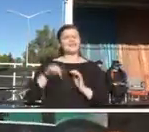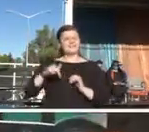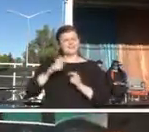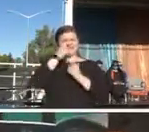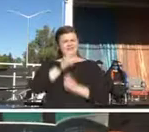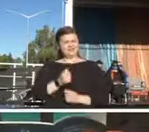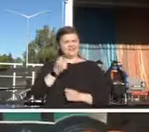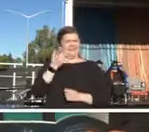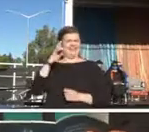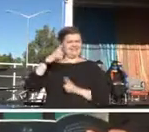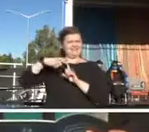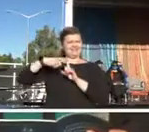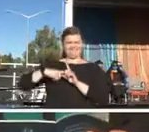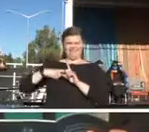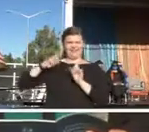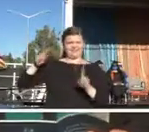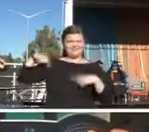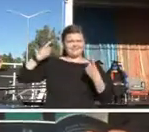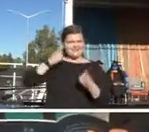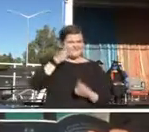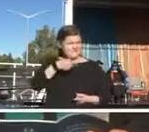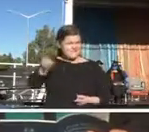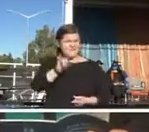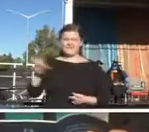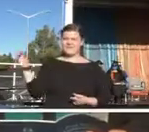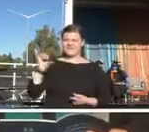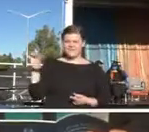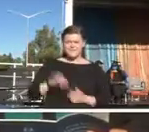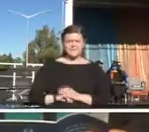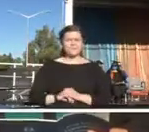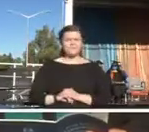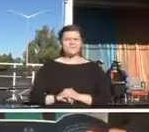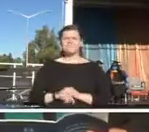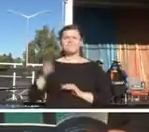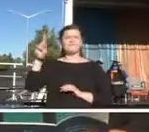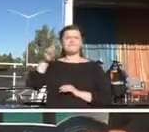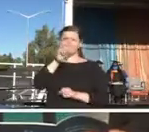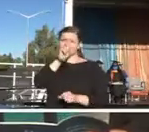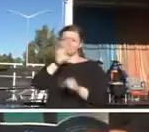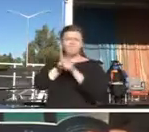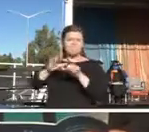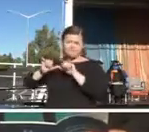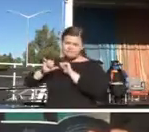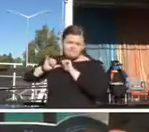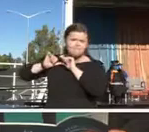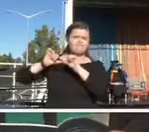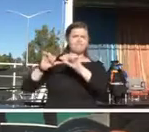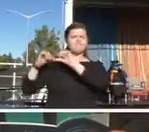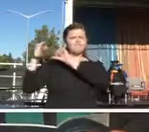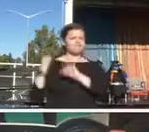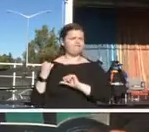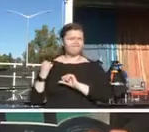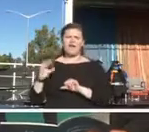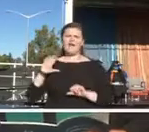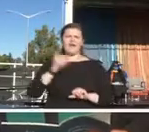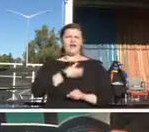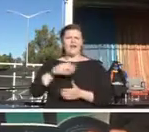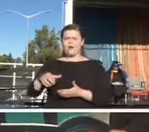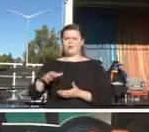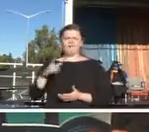months for them as well. Nevertheless, their unwavering commitment to you, our students, never